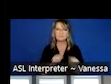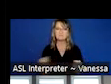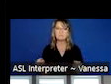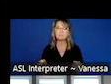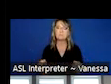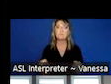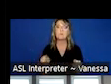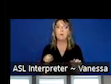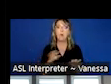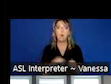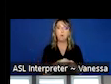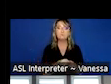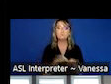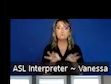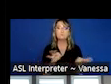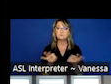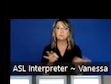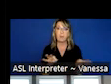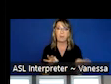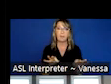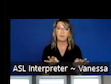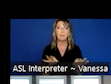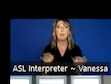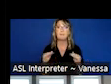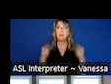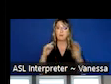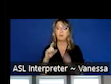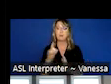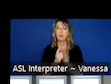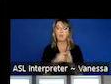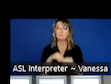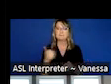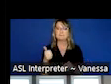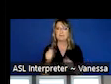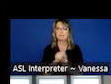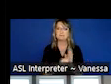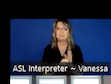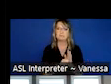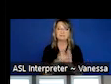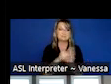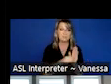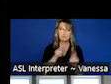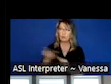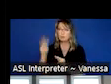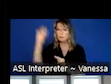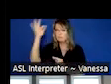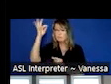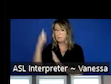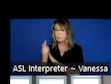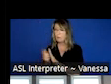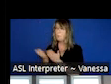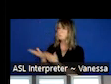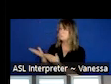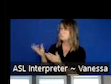parity laws in 10 states. States should always look to the federal laws because they are the federal